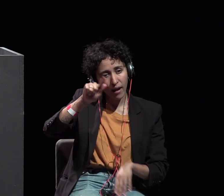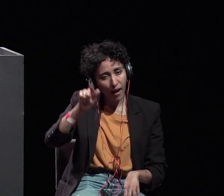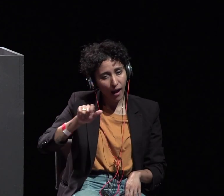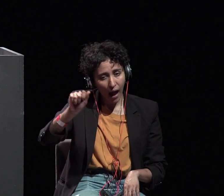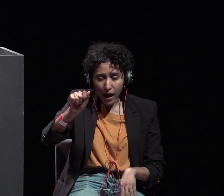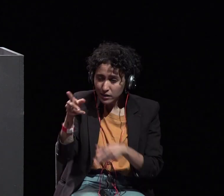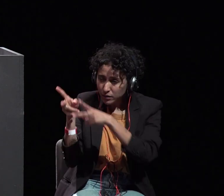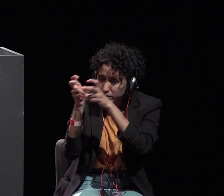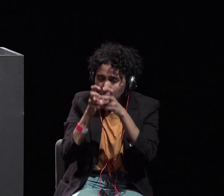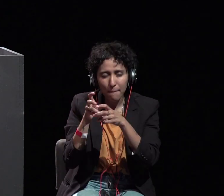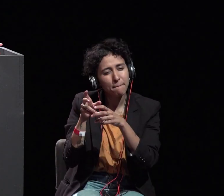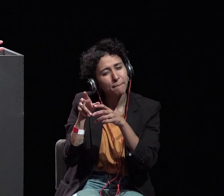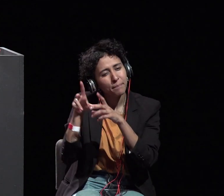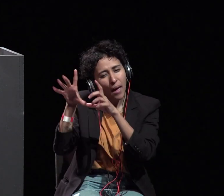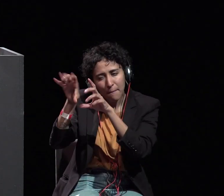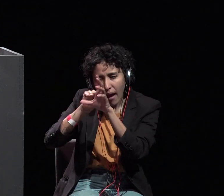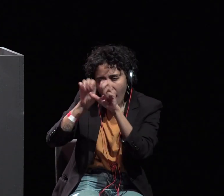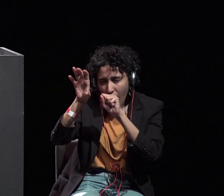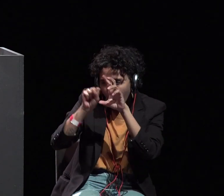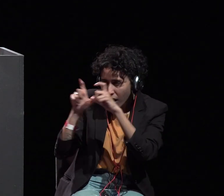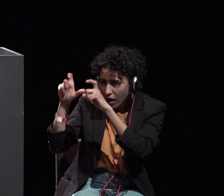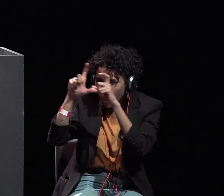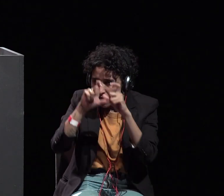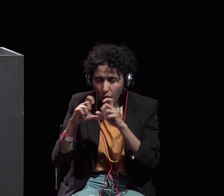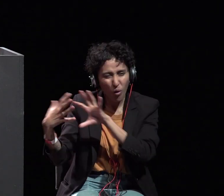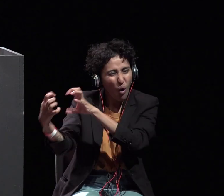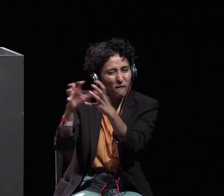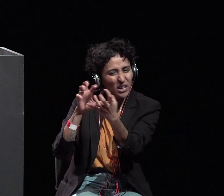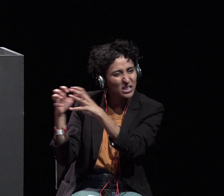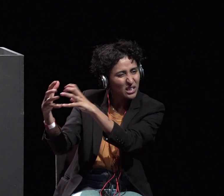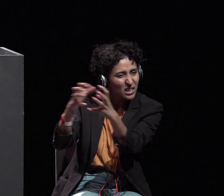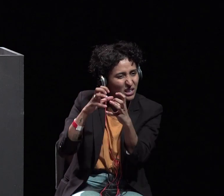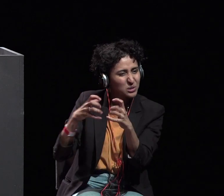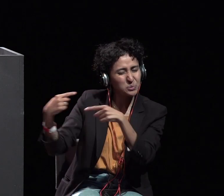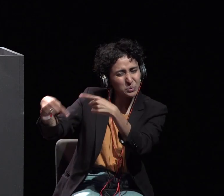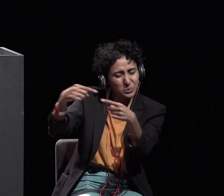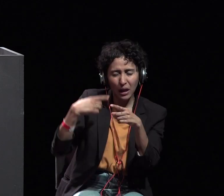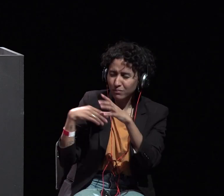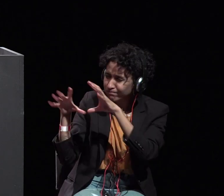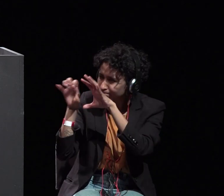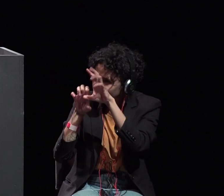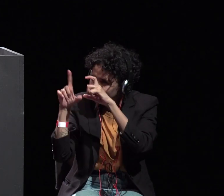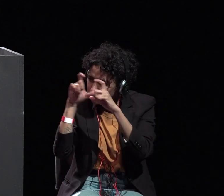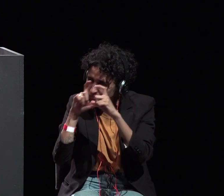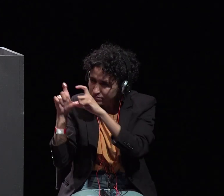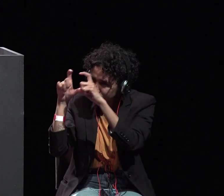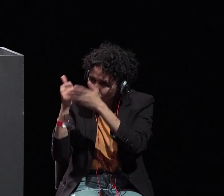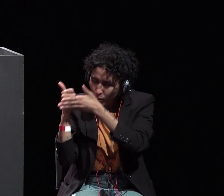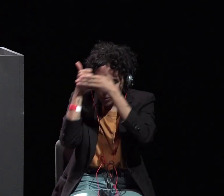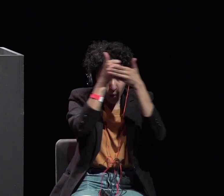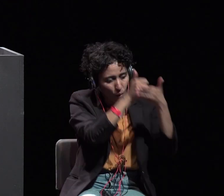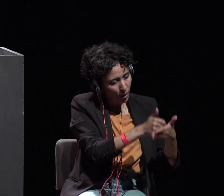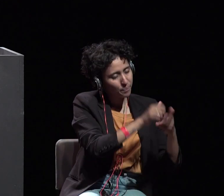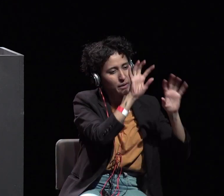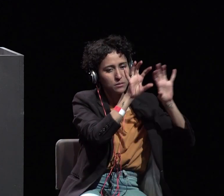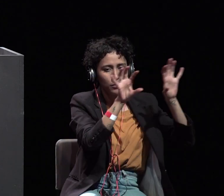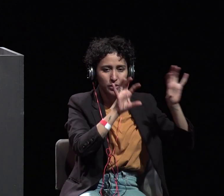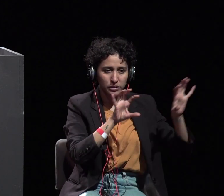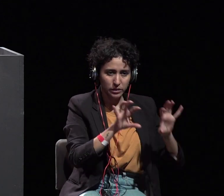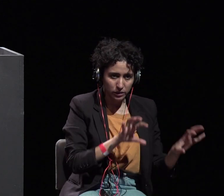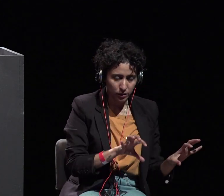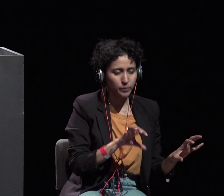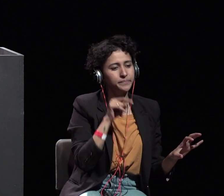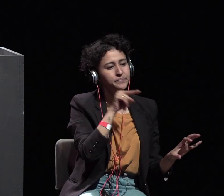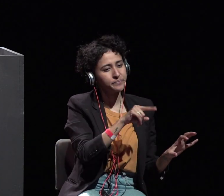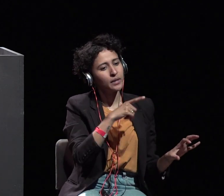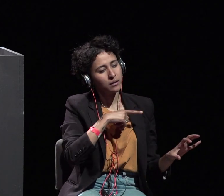biased as it flaunts beautiful, high-resolution landscape photographs without mentioning the Israeli occupation, as it displays portraits